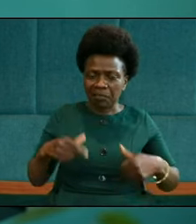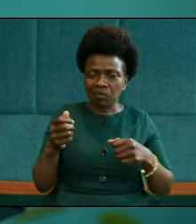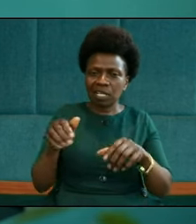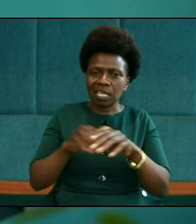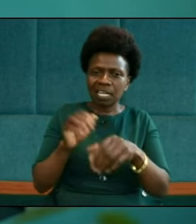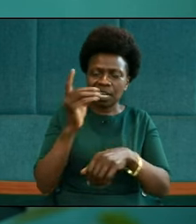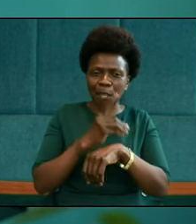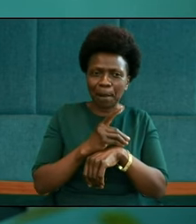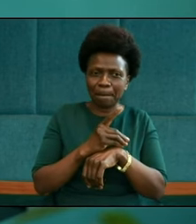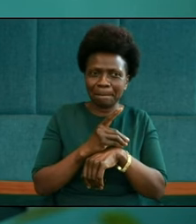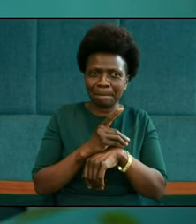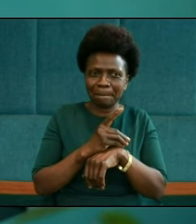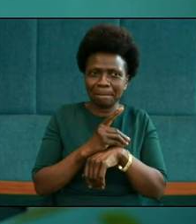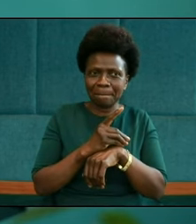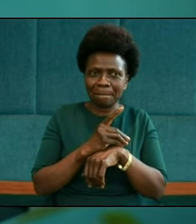day?